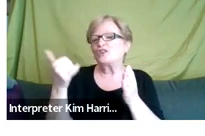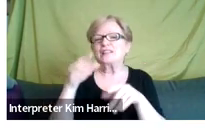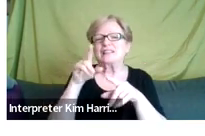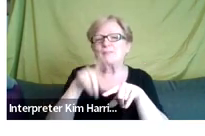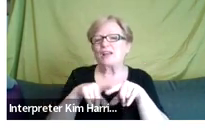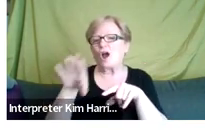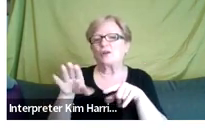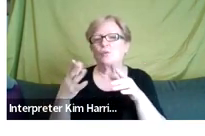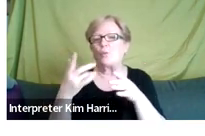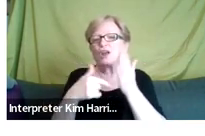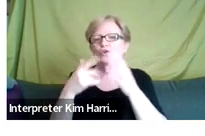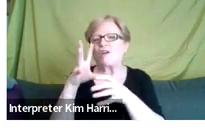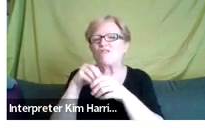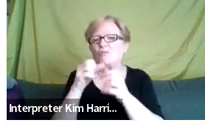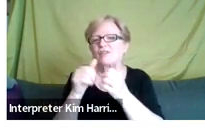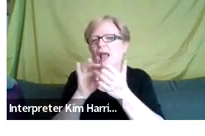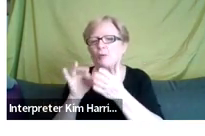that you're in too.